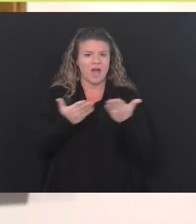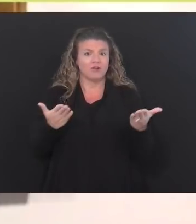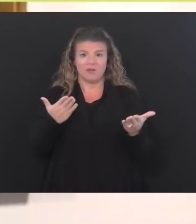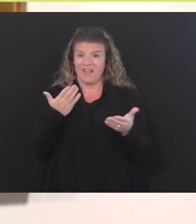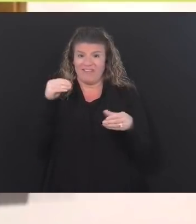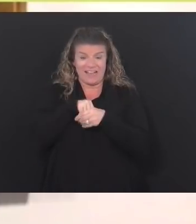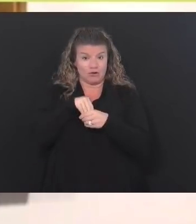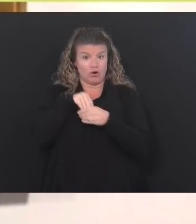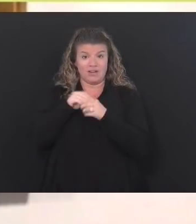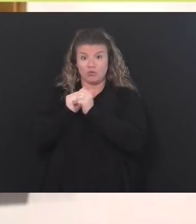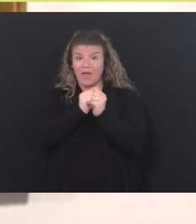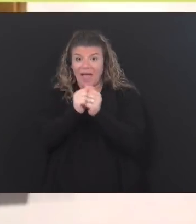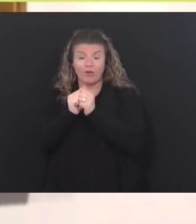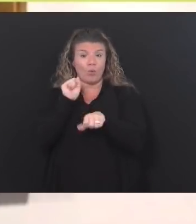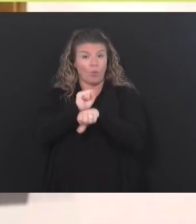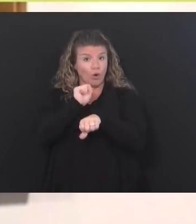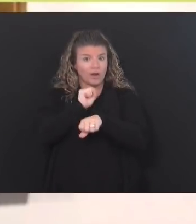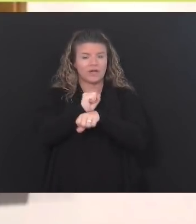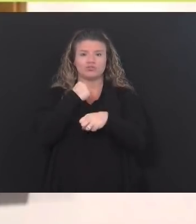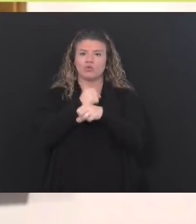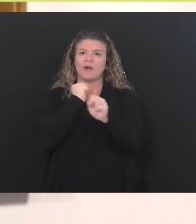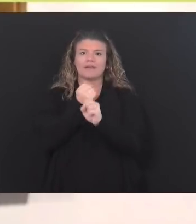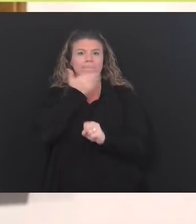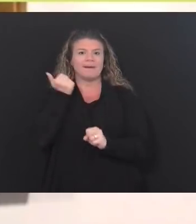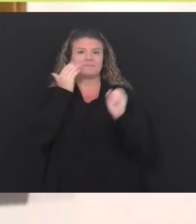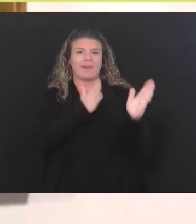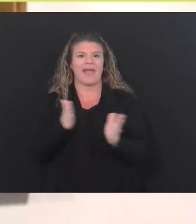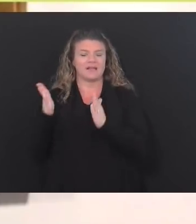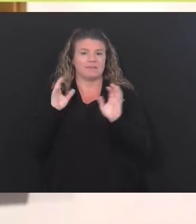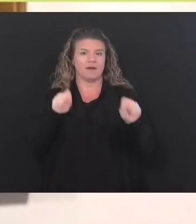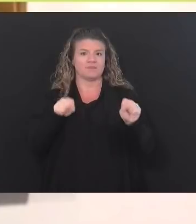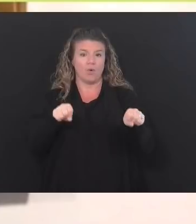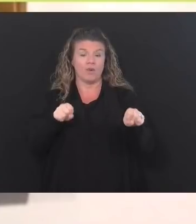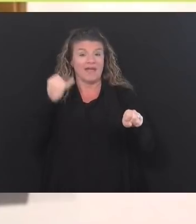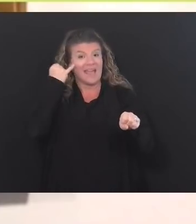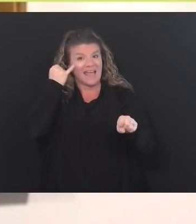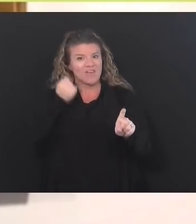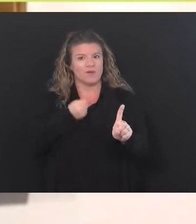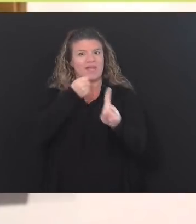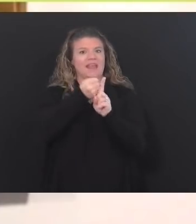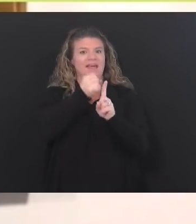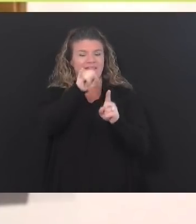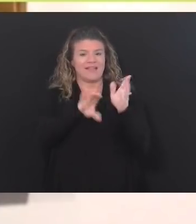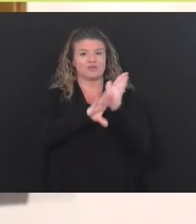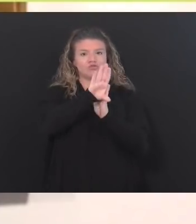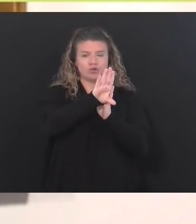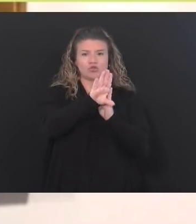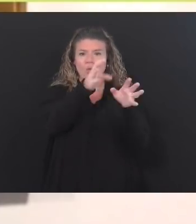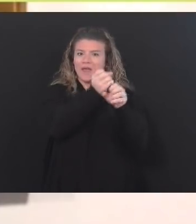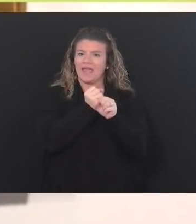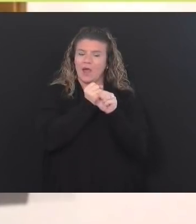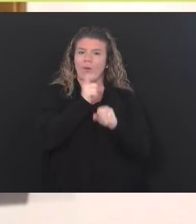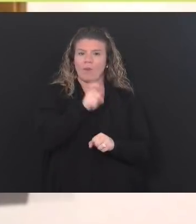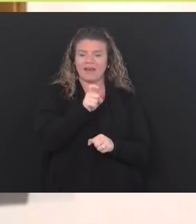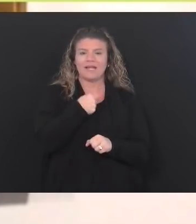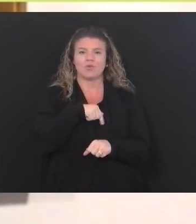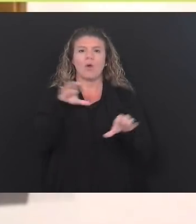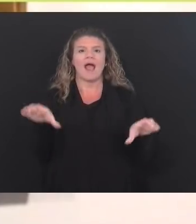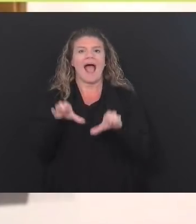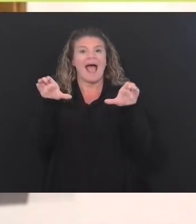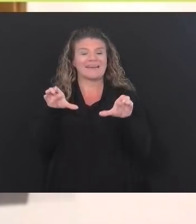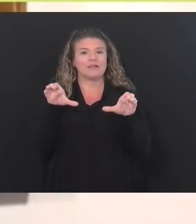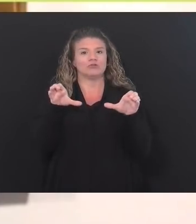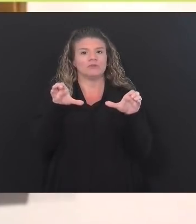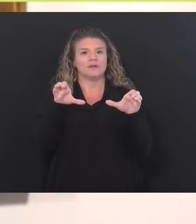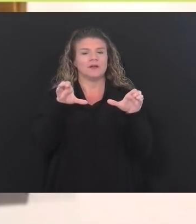together in creating the best plans for capacity and for resourcing so that we are acting as a